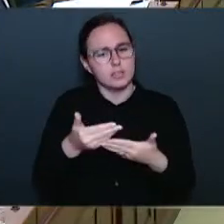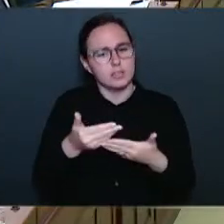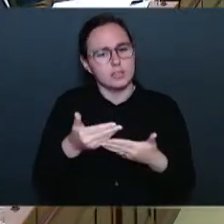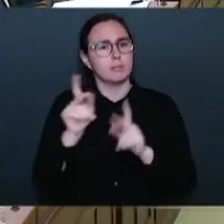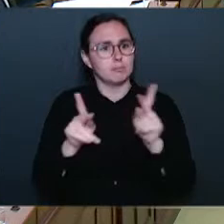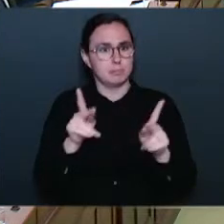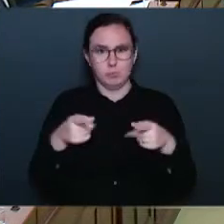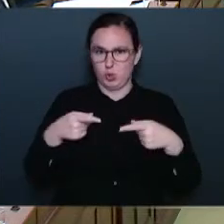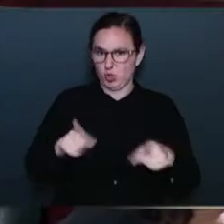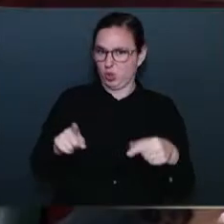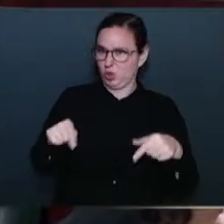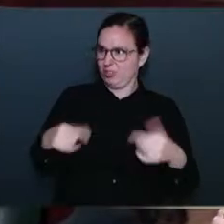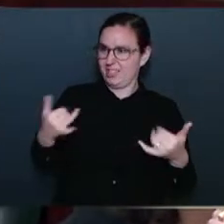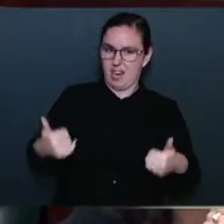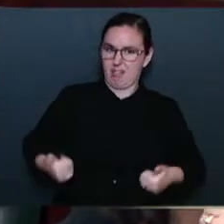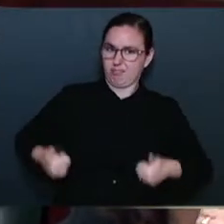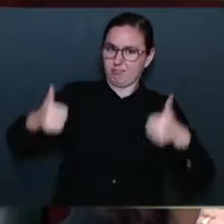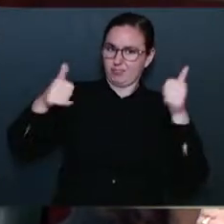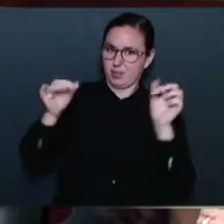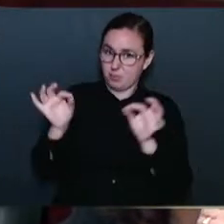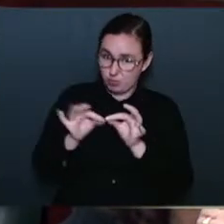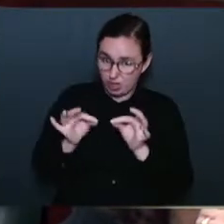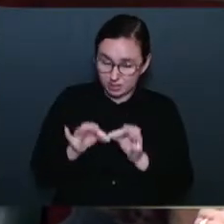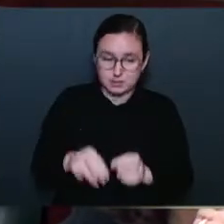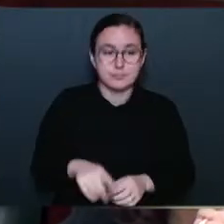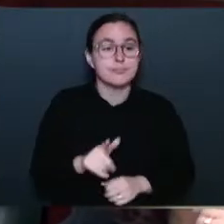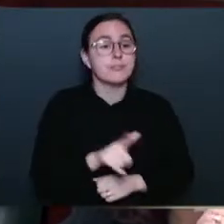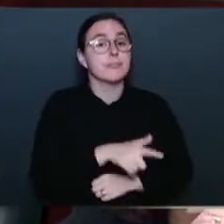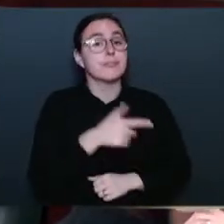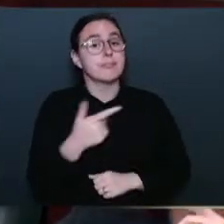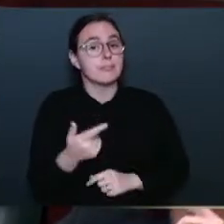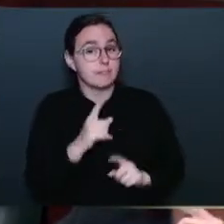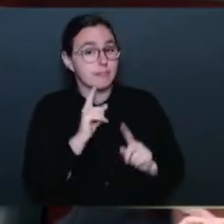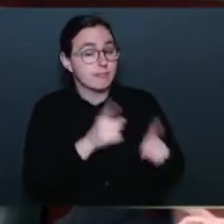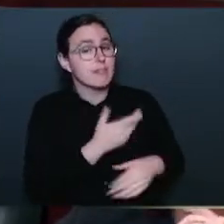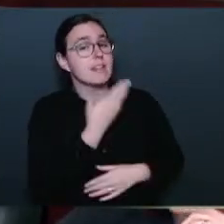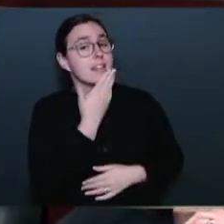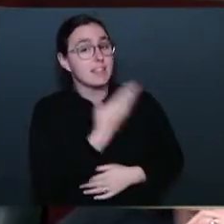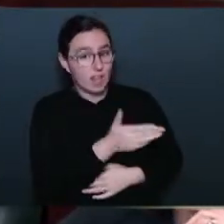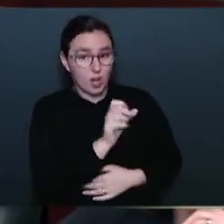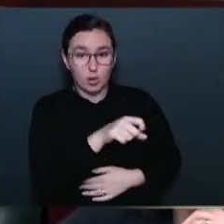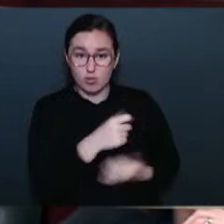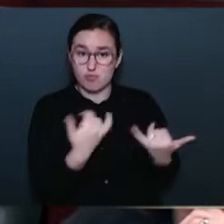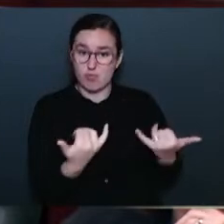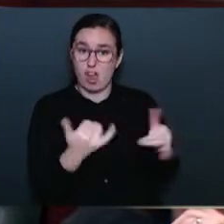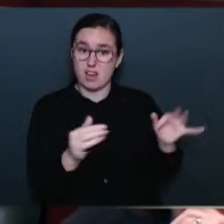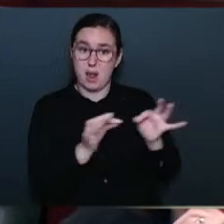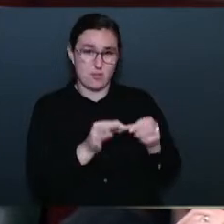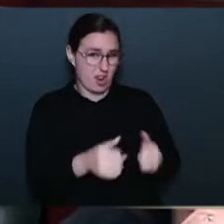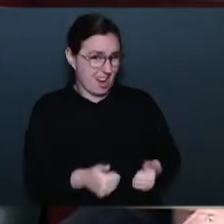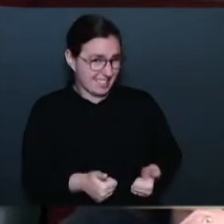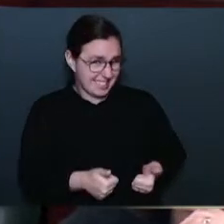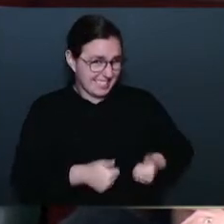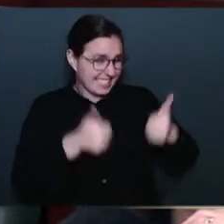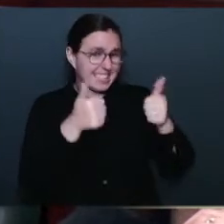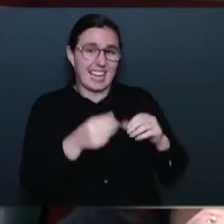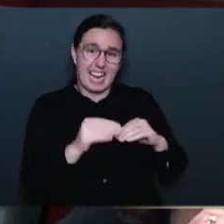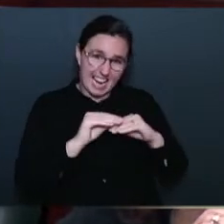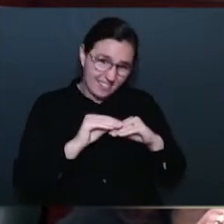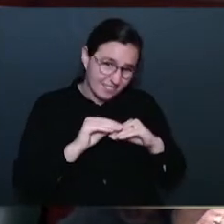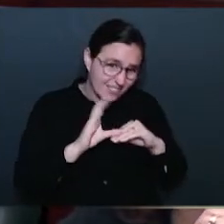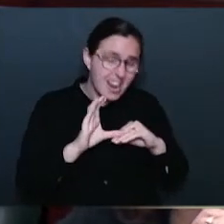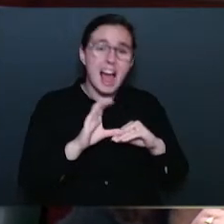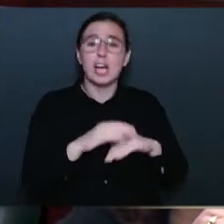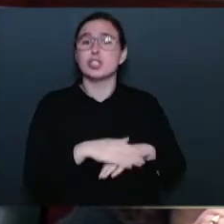of Finance well thank you Mr Speaker yes we are in an inflationary time and that's putting pressure on all Alberta households Mr Speaker